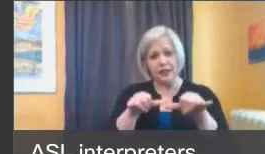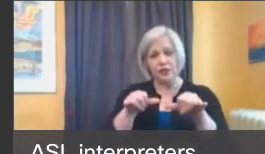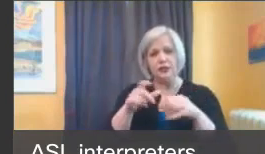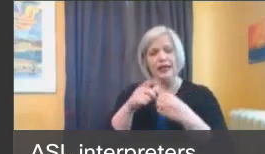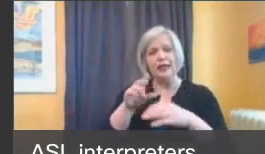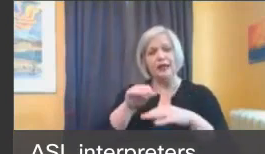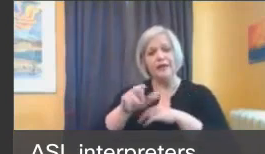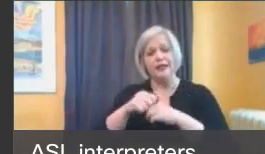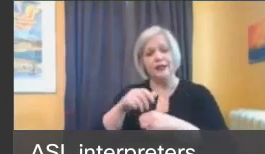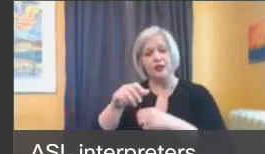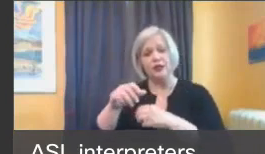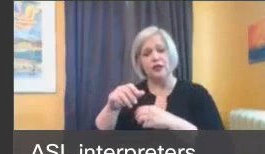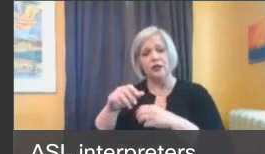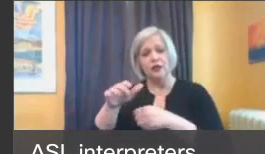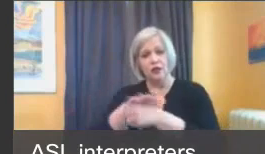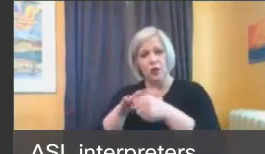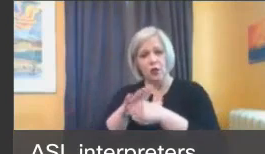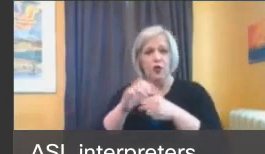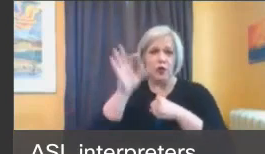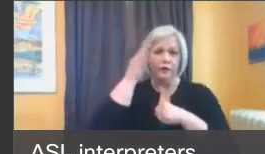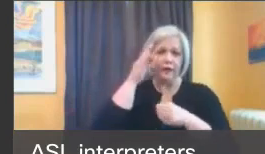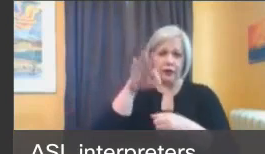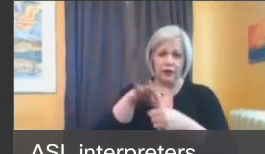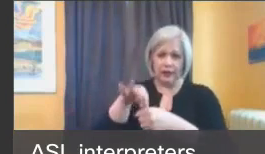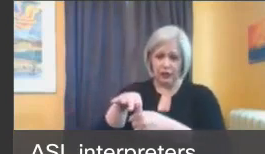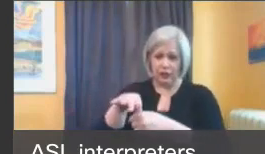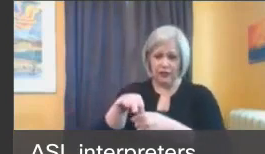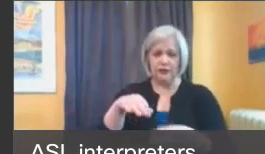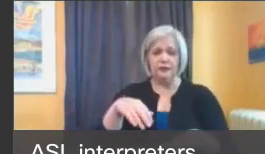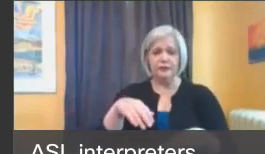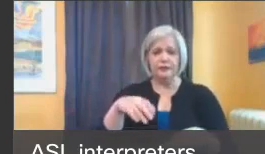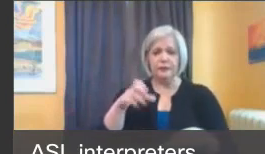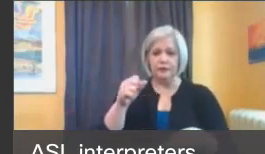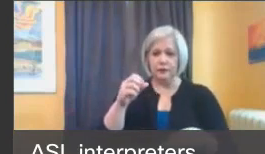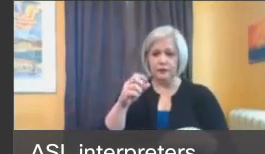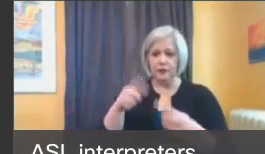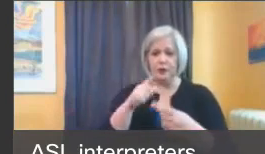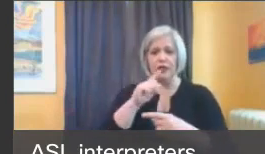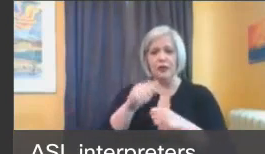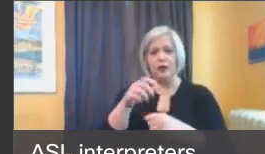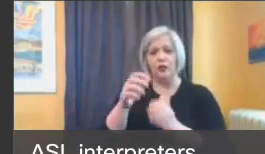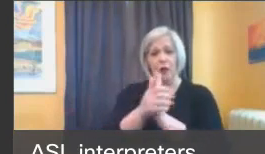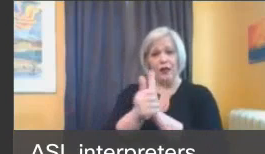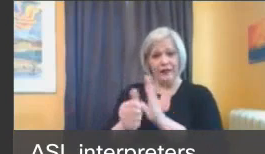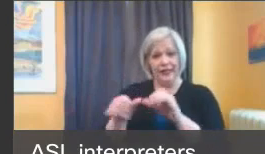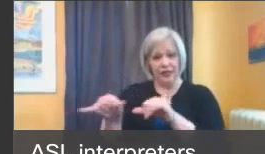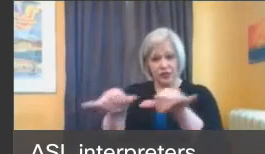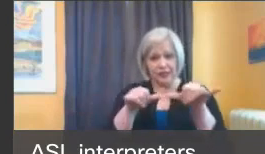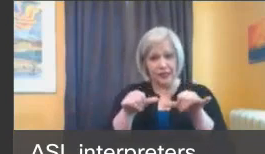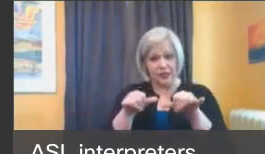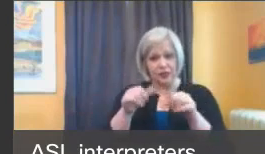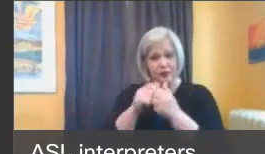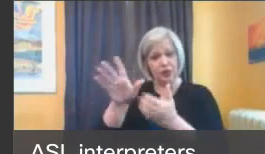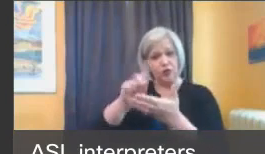elections. So states have substantial authority when it comes to setting voter qualification standards, which in your research, let's be